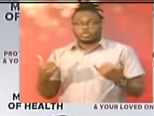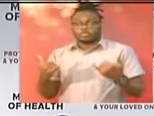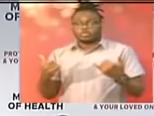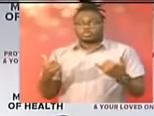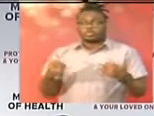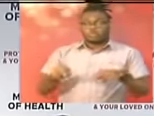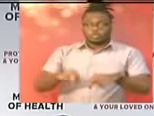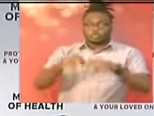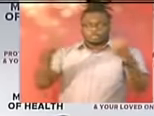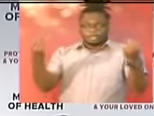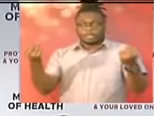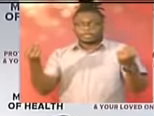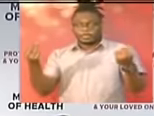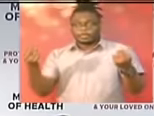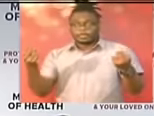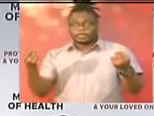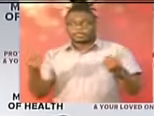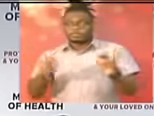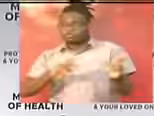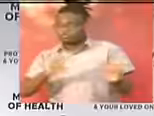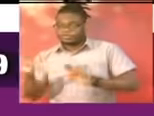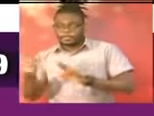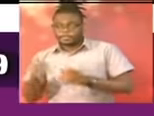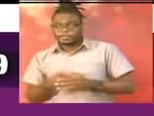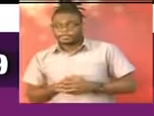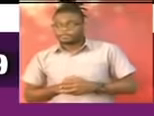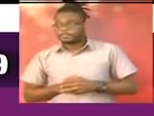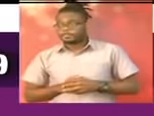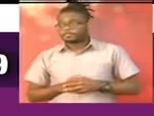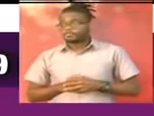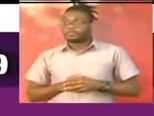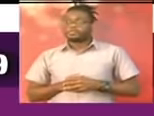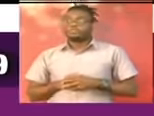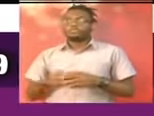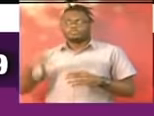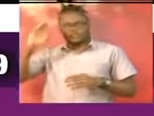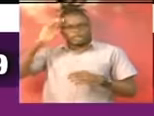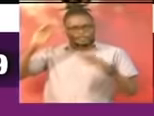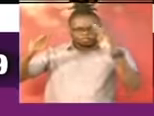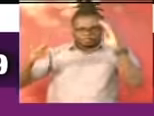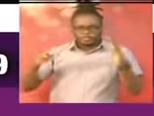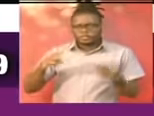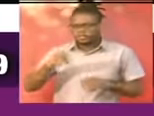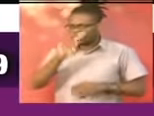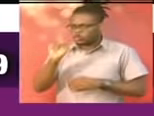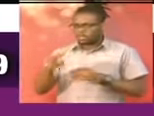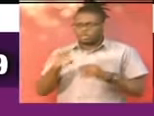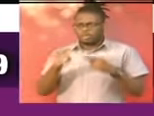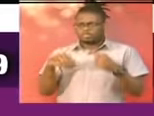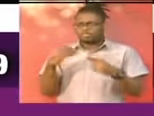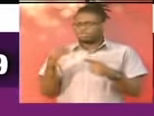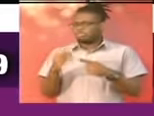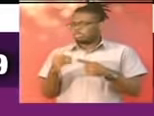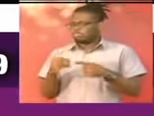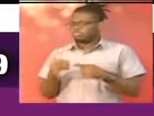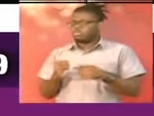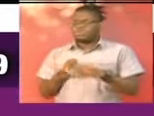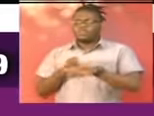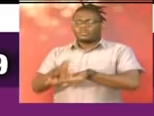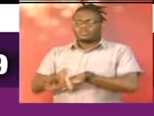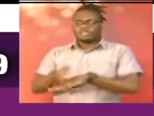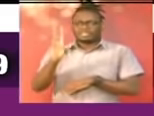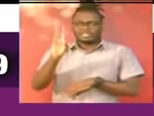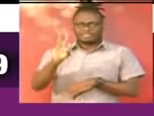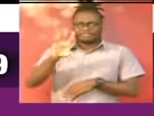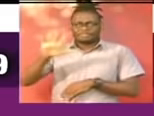question. Hi, good day. My question is regarding the over 65 people.